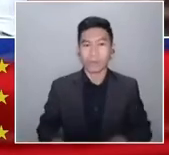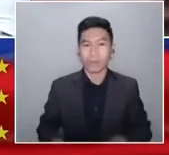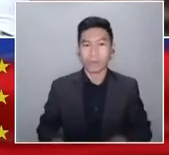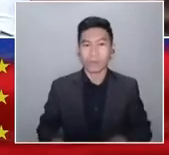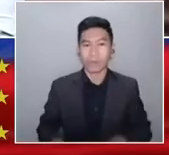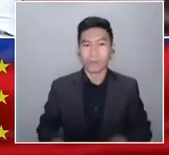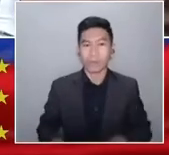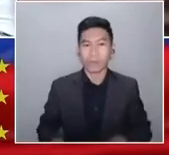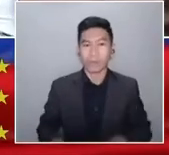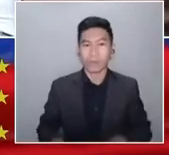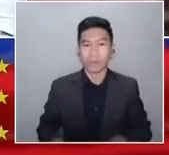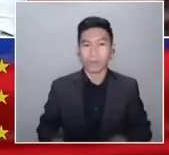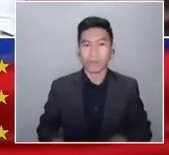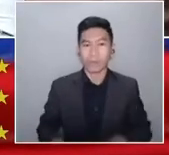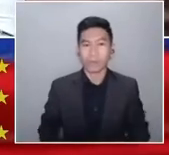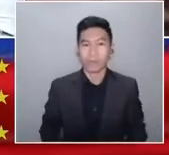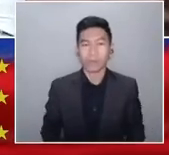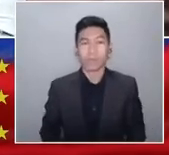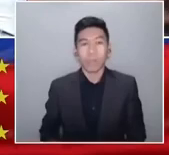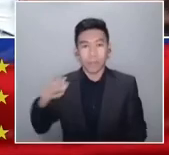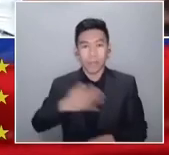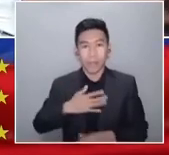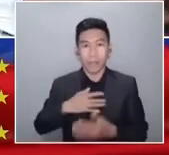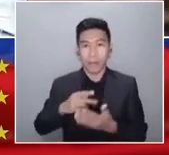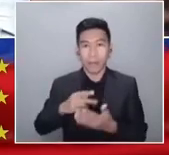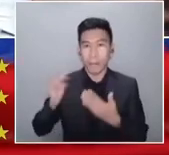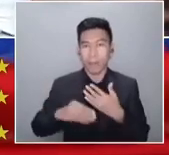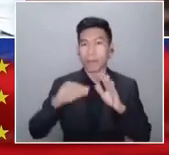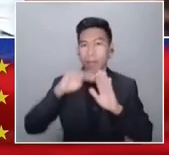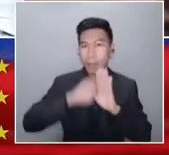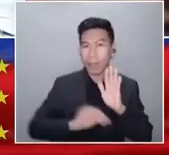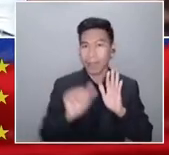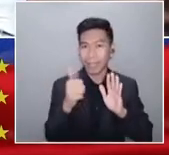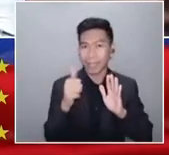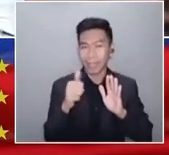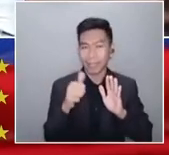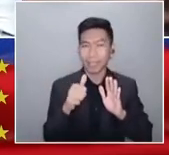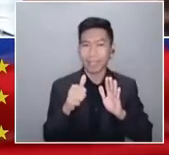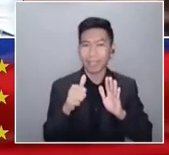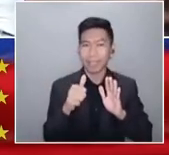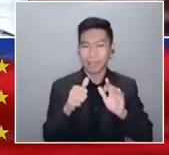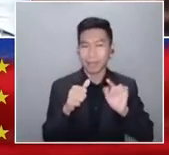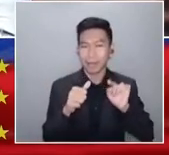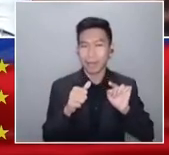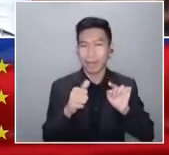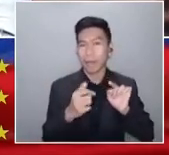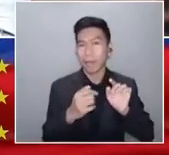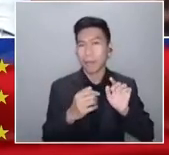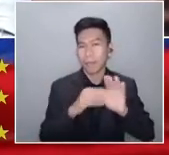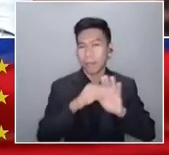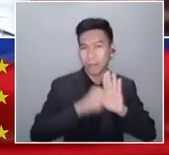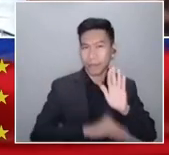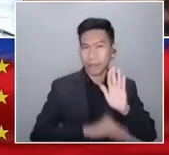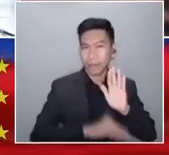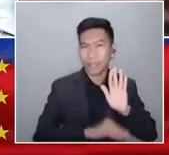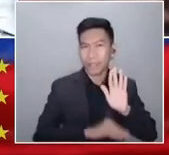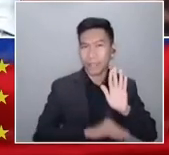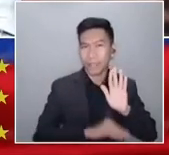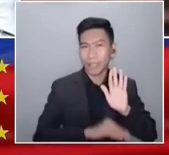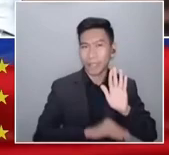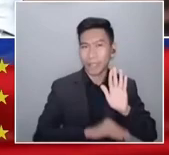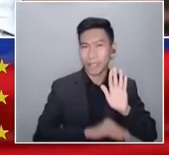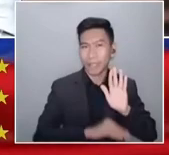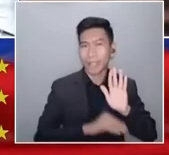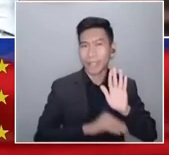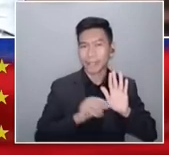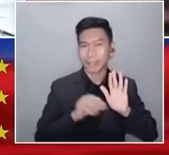na ating na-identify during our engagement with the different academies, with the different interest